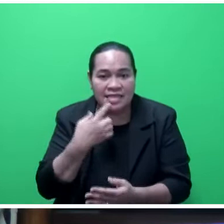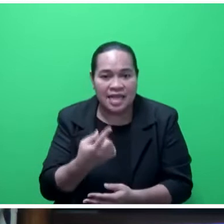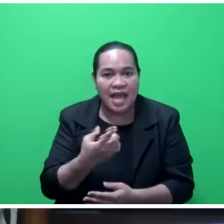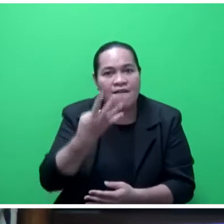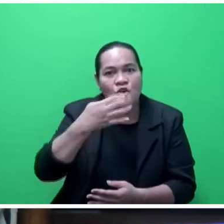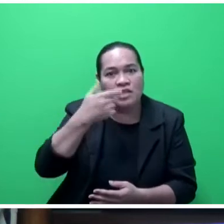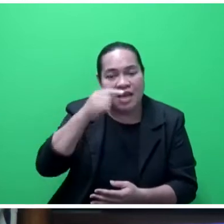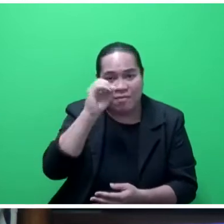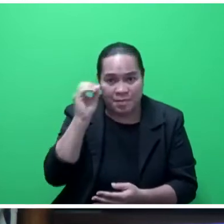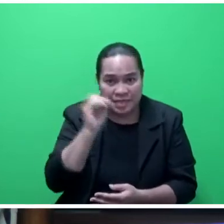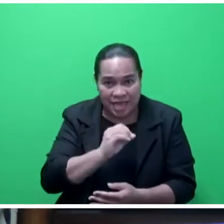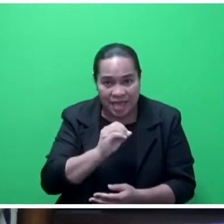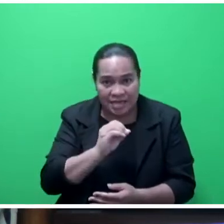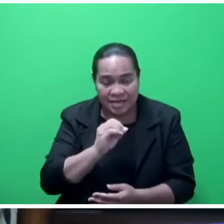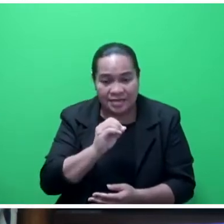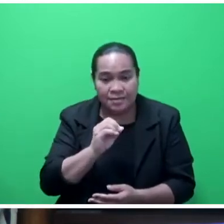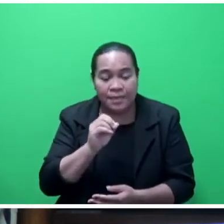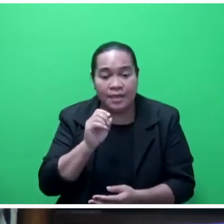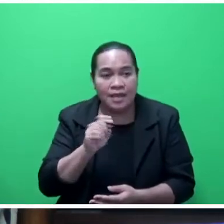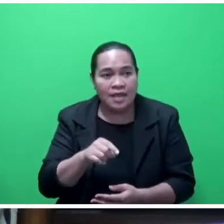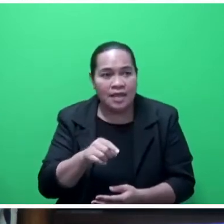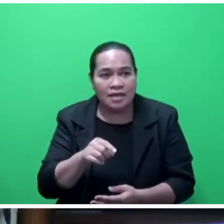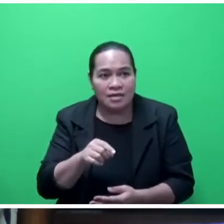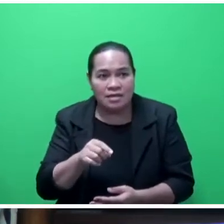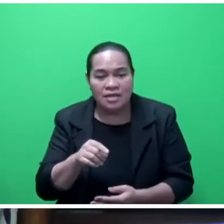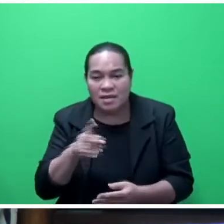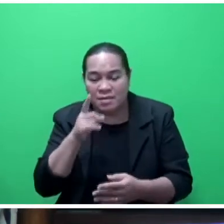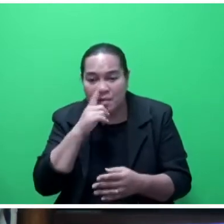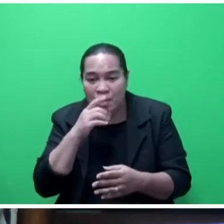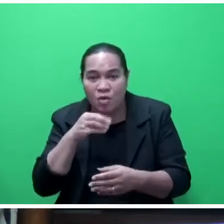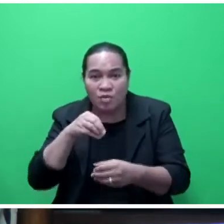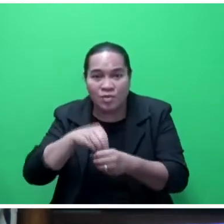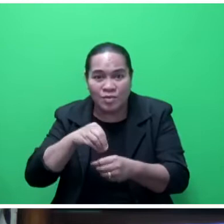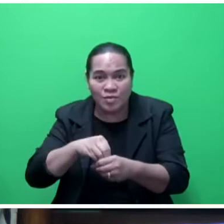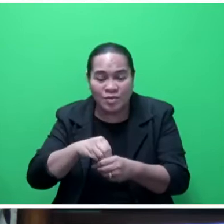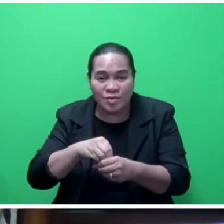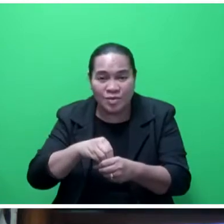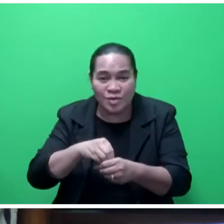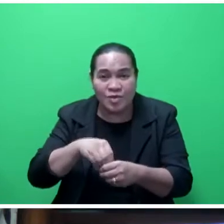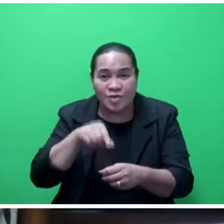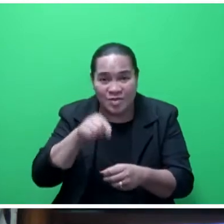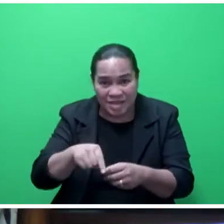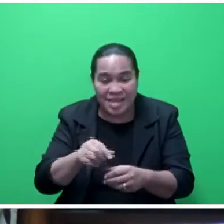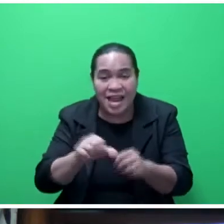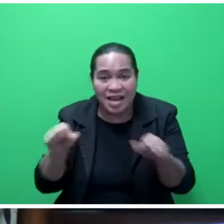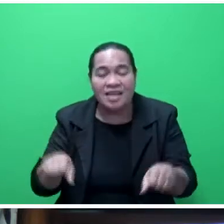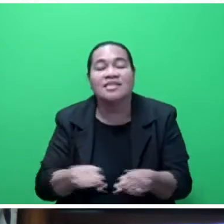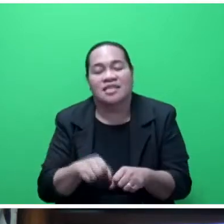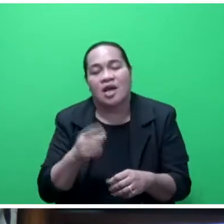47% of the households that are engaged in agriculture, they involve women, Mr.